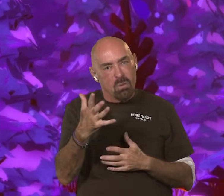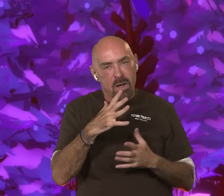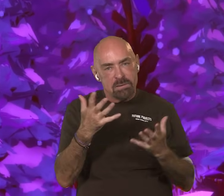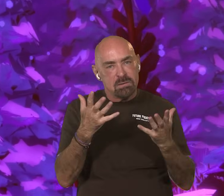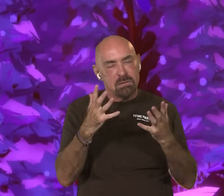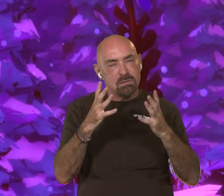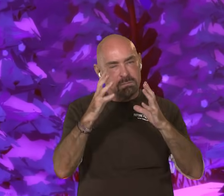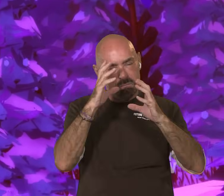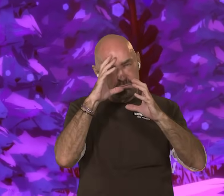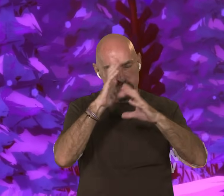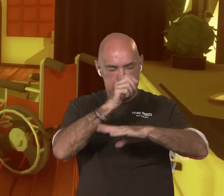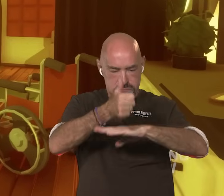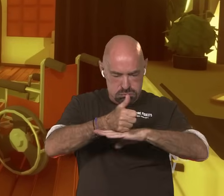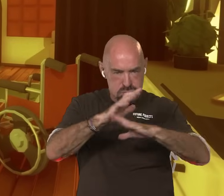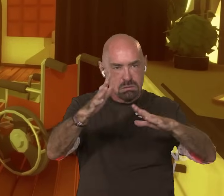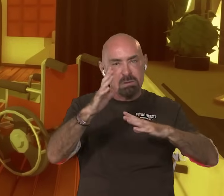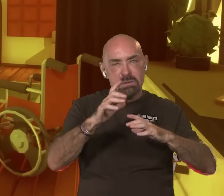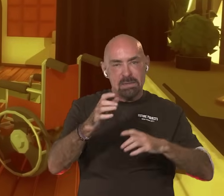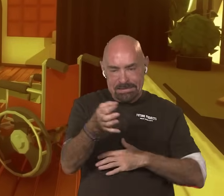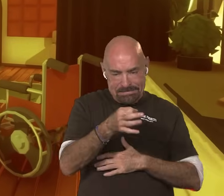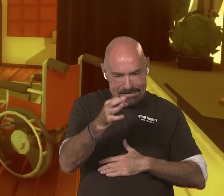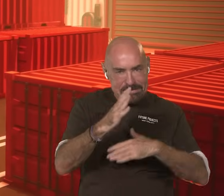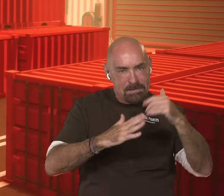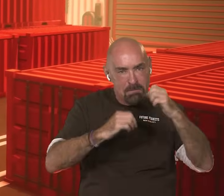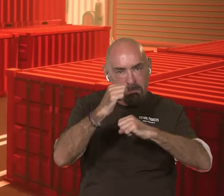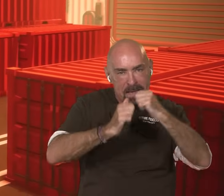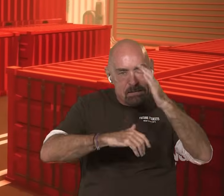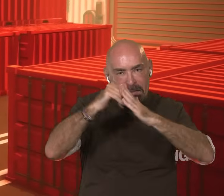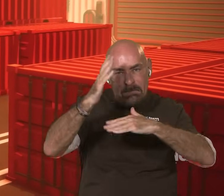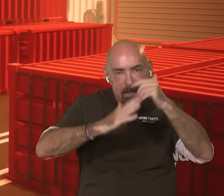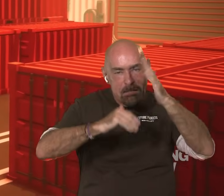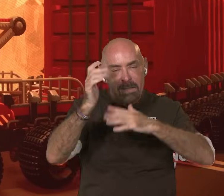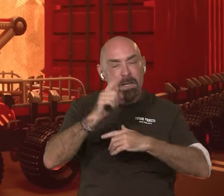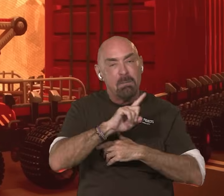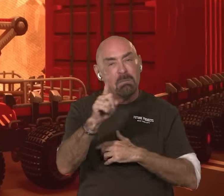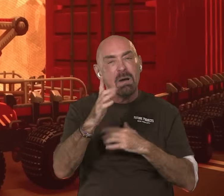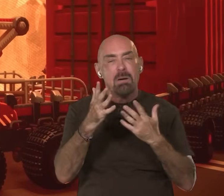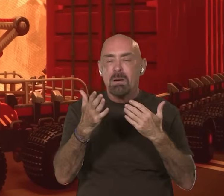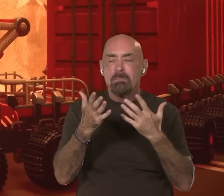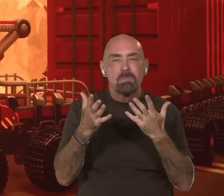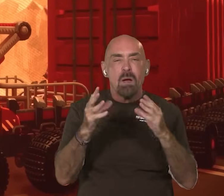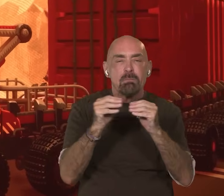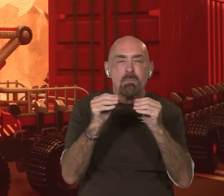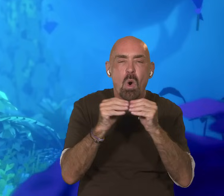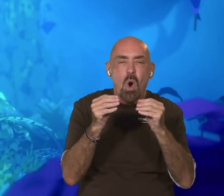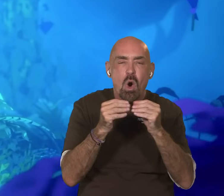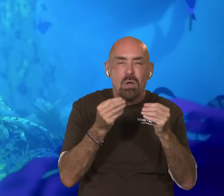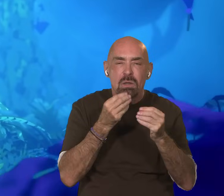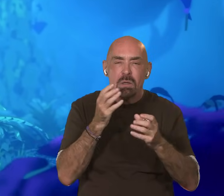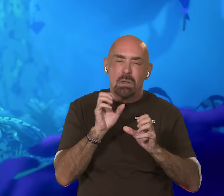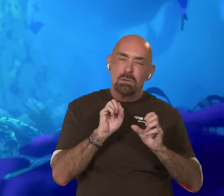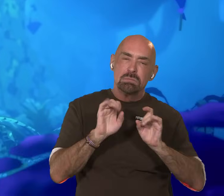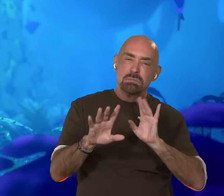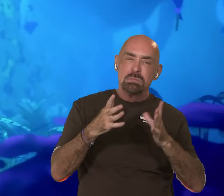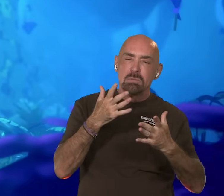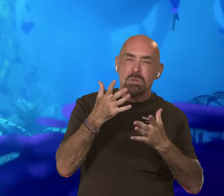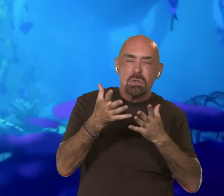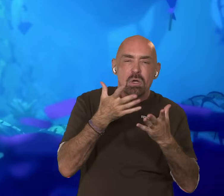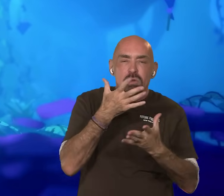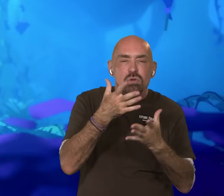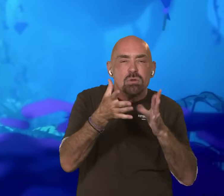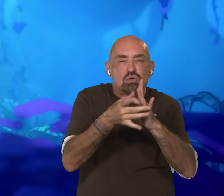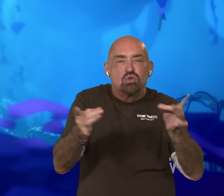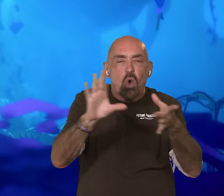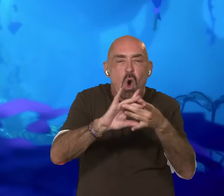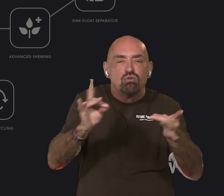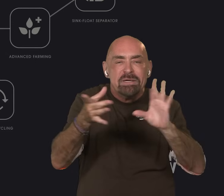relatively recognizable set of city building mechanic, but having more narrative and story elements there as well. Because the thing that is so rich